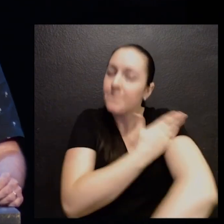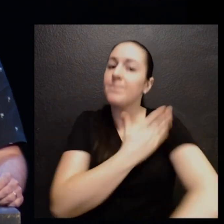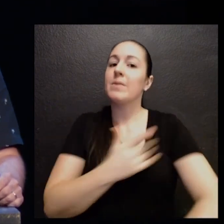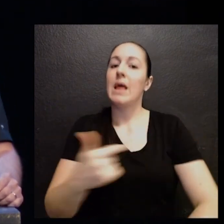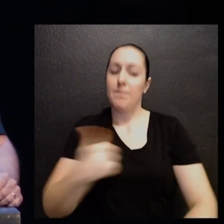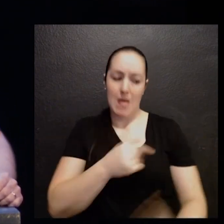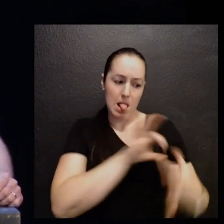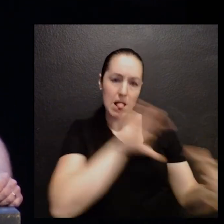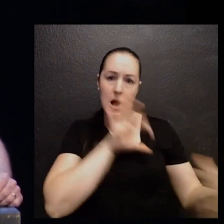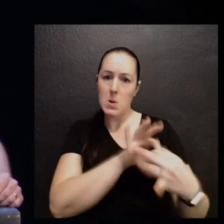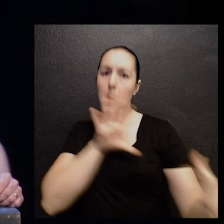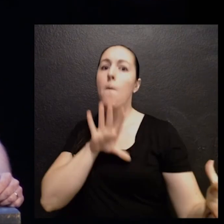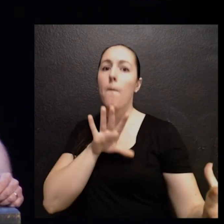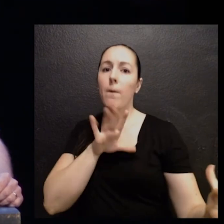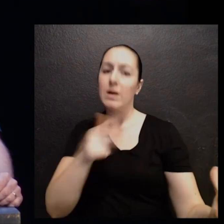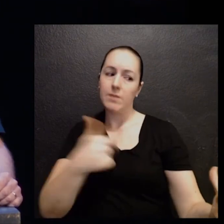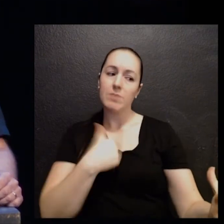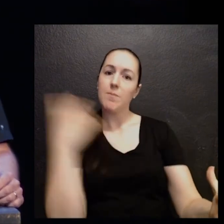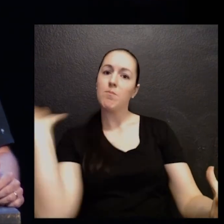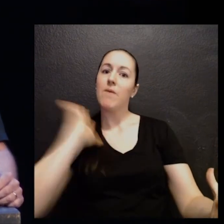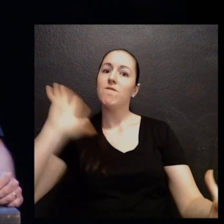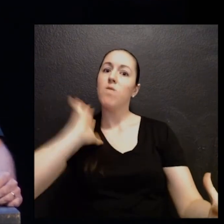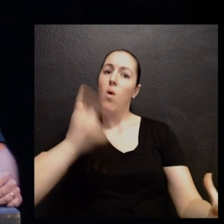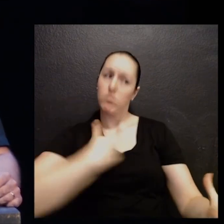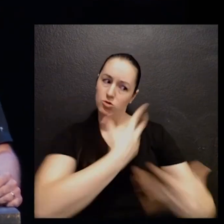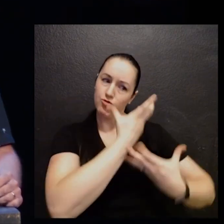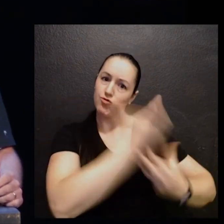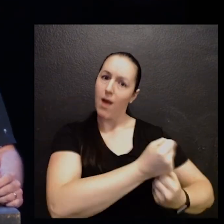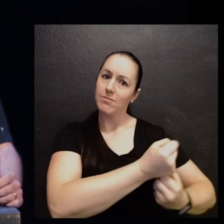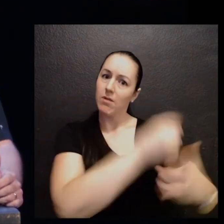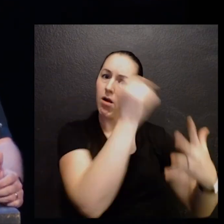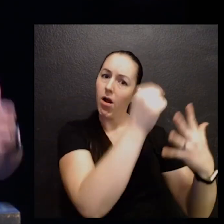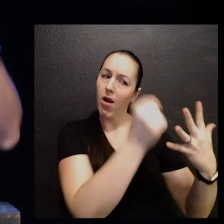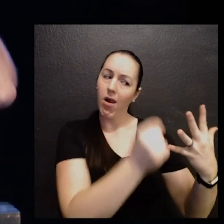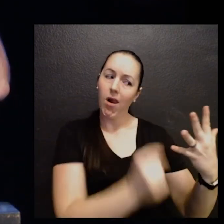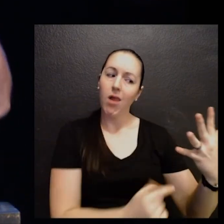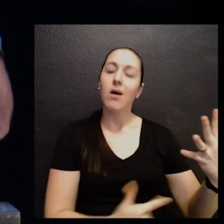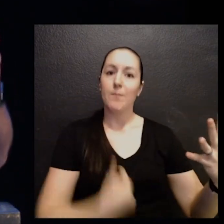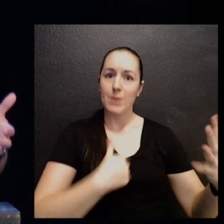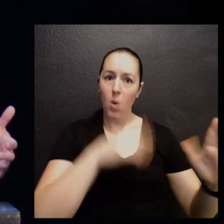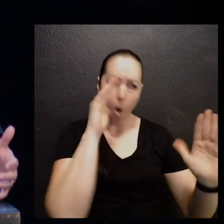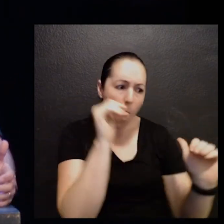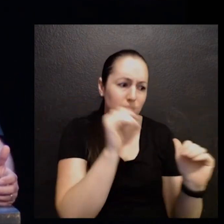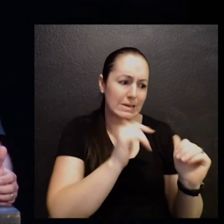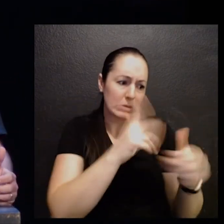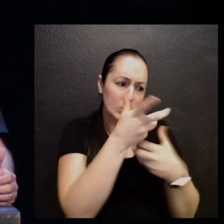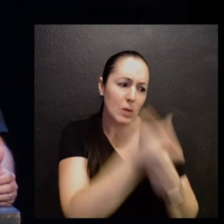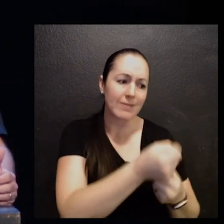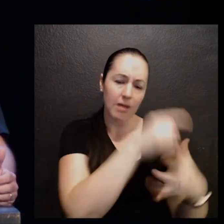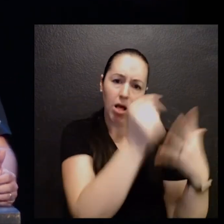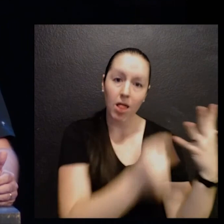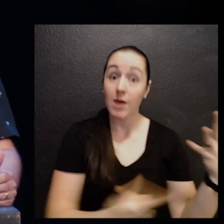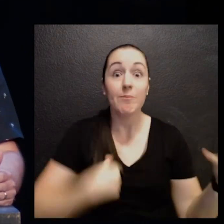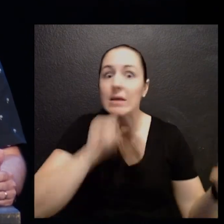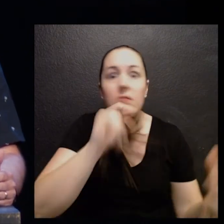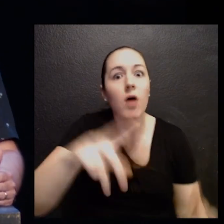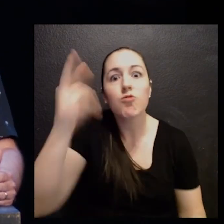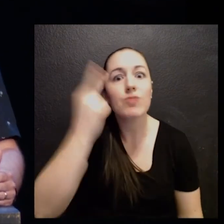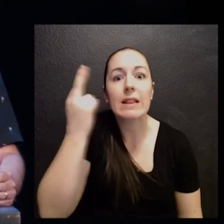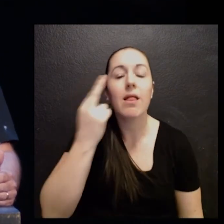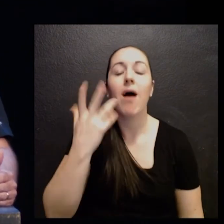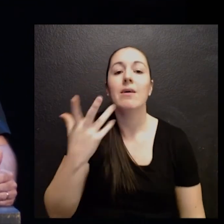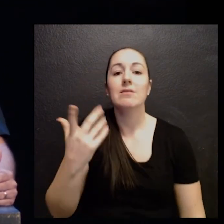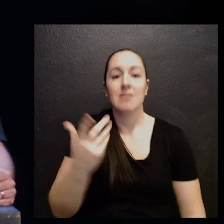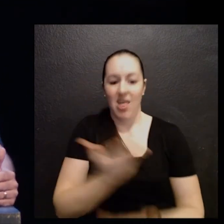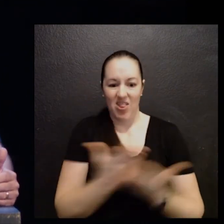that I was placing my certainty in, placing my trust in, placing my hope in. I didn't even realize I was doing it. Things I should not have